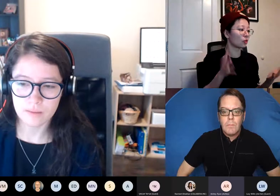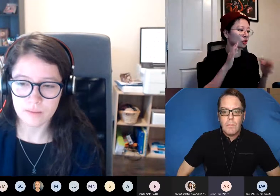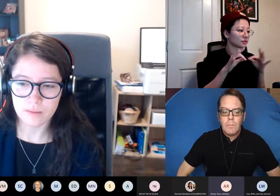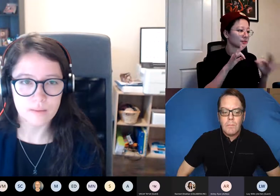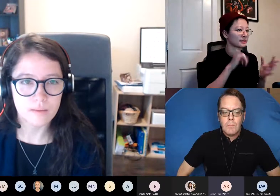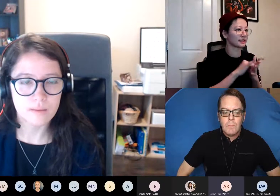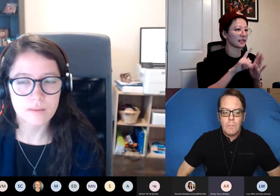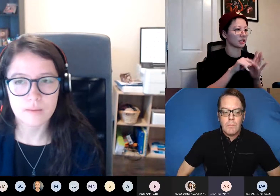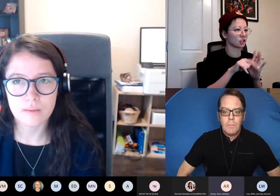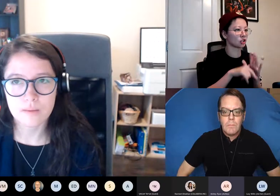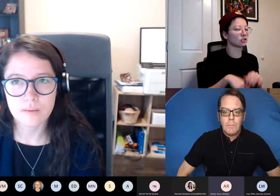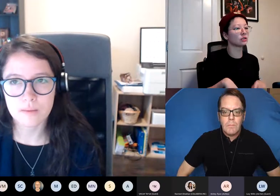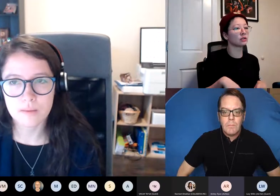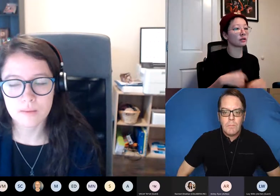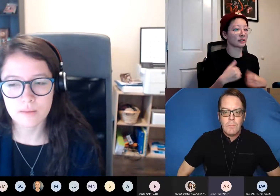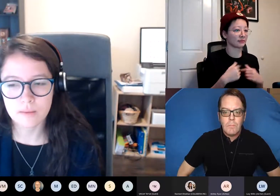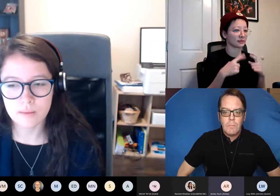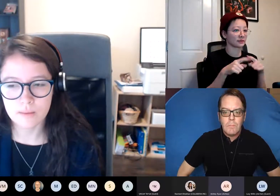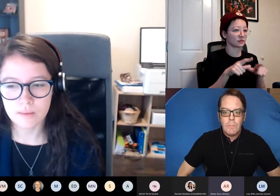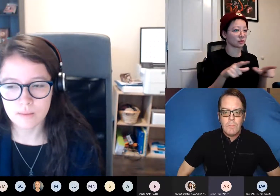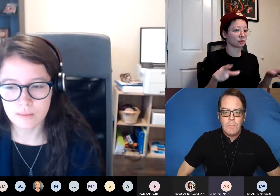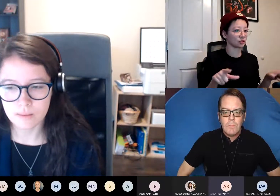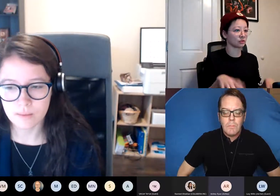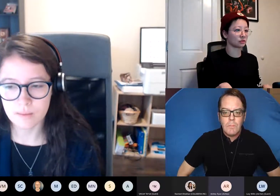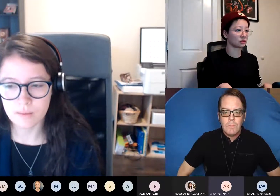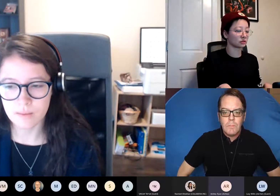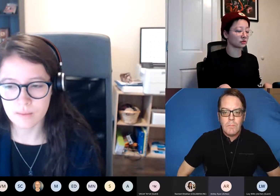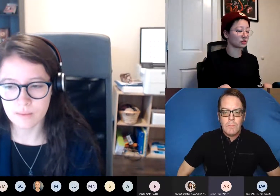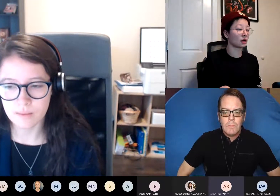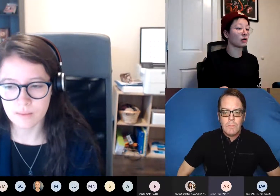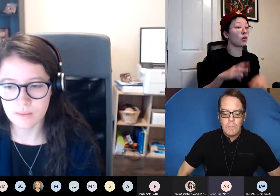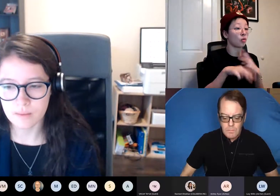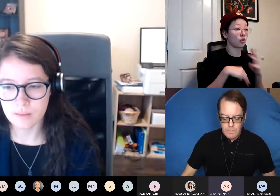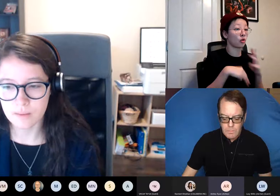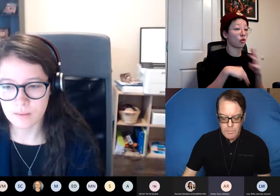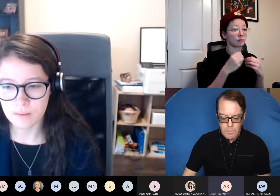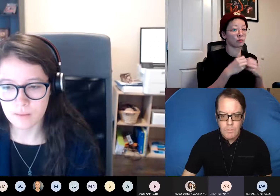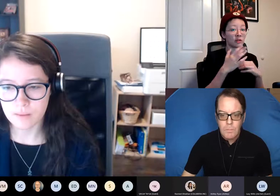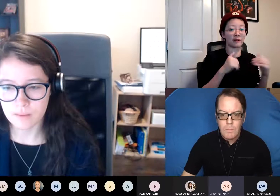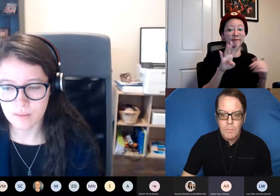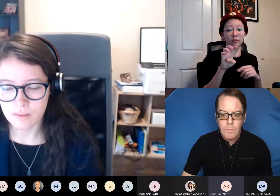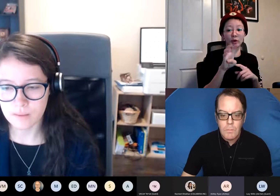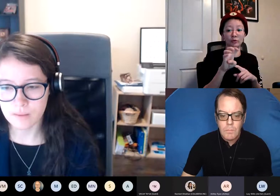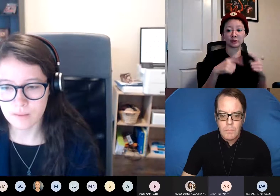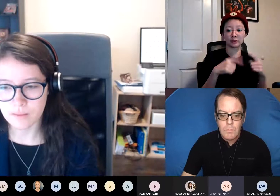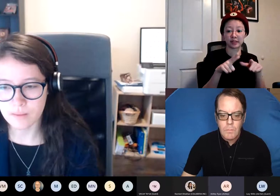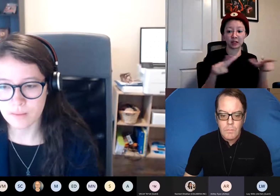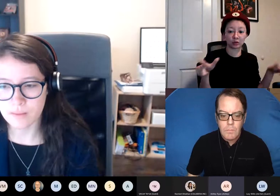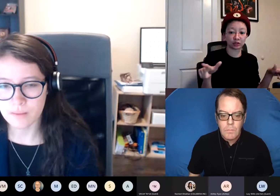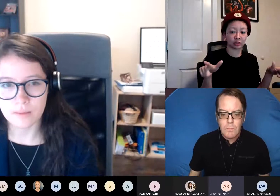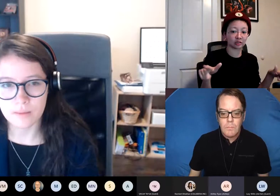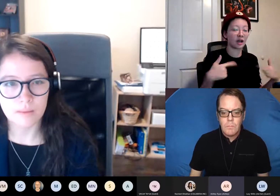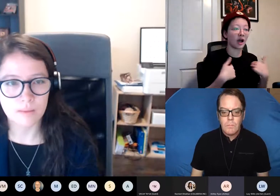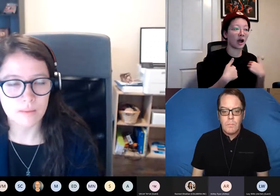And the community is very diverse in and of itself. And we'll go into depth about that a little bit more later. The deaf community consists of